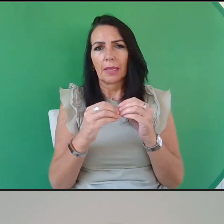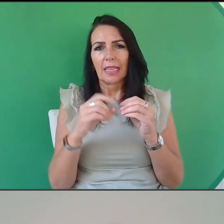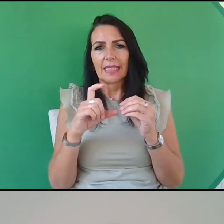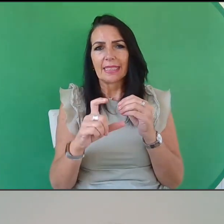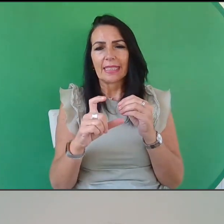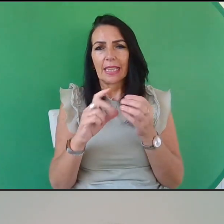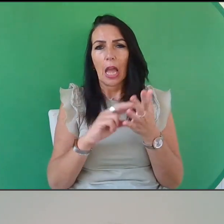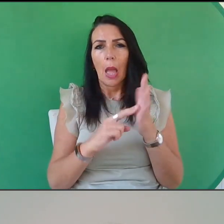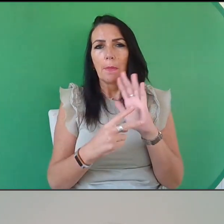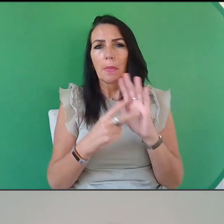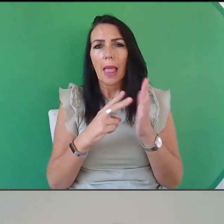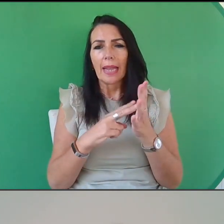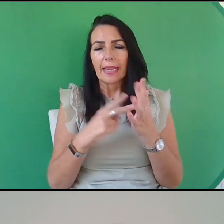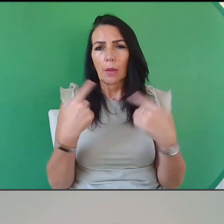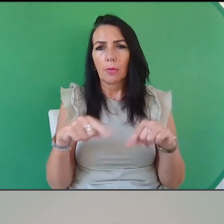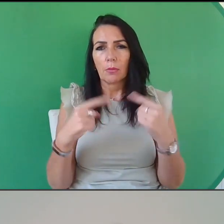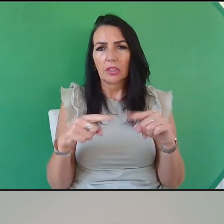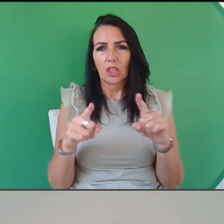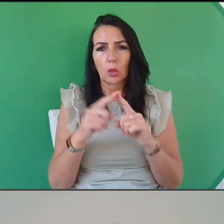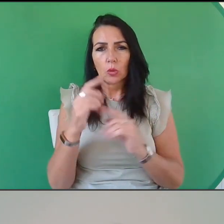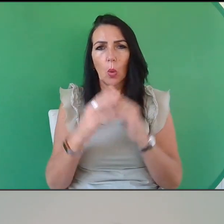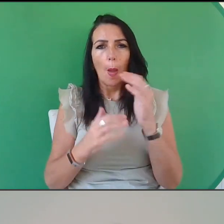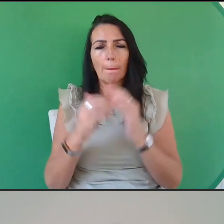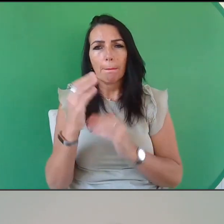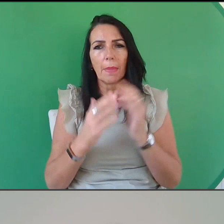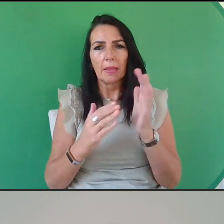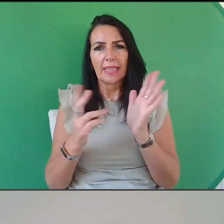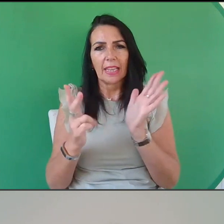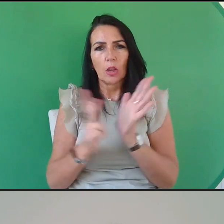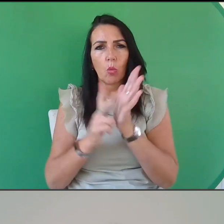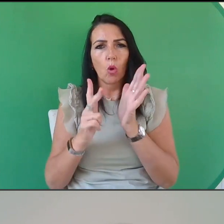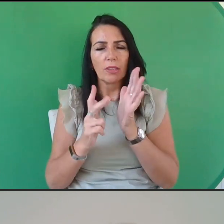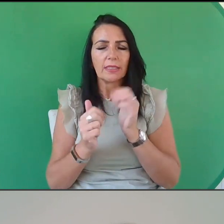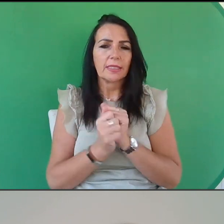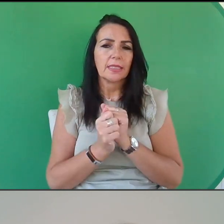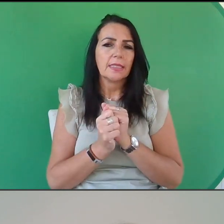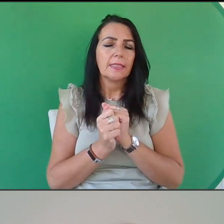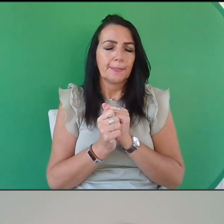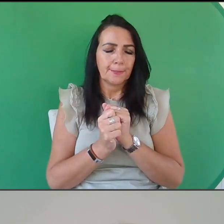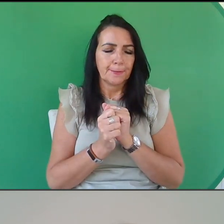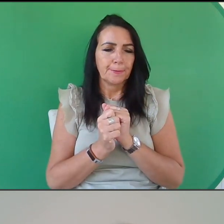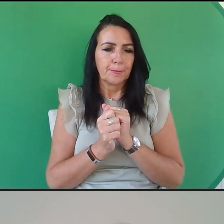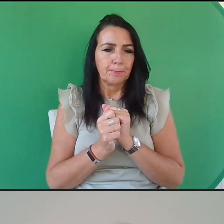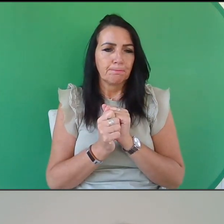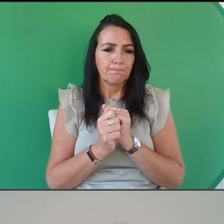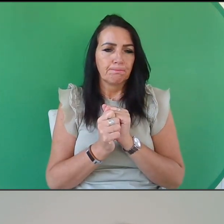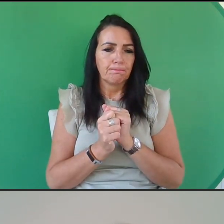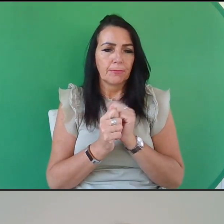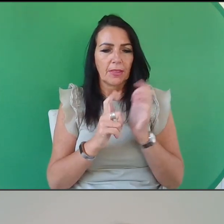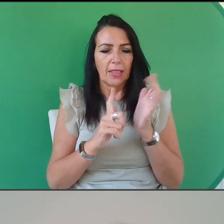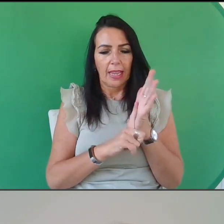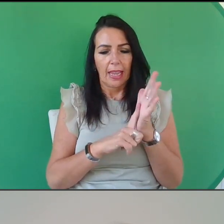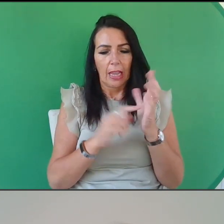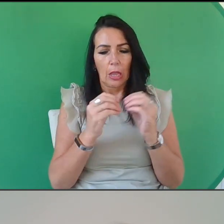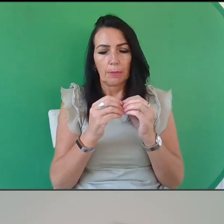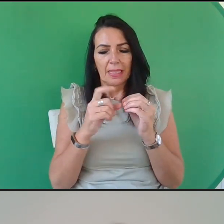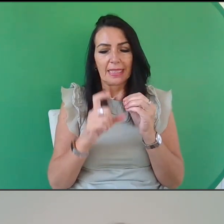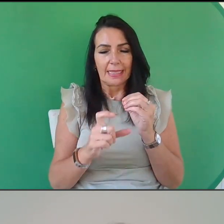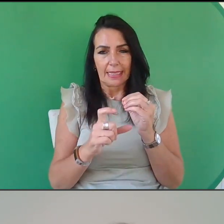building warrants. Yeah, absolutely. Yeah, I think just for context, I think LBC is possibly